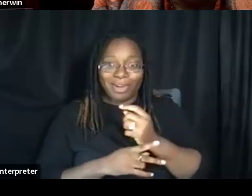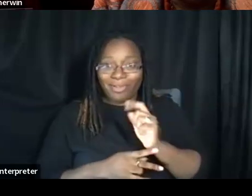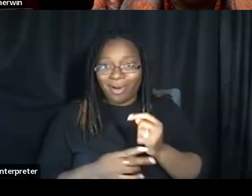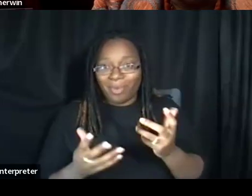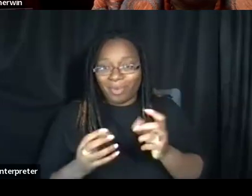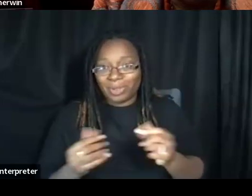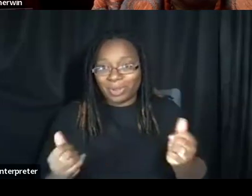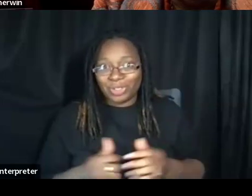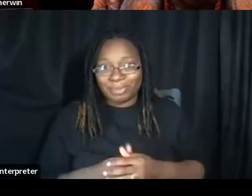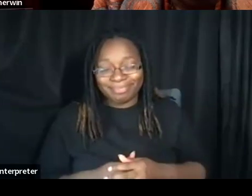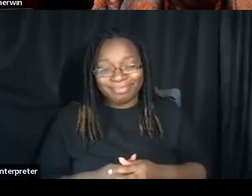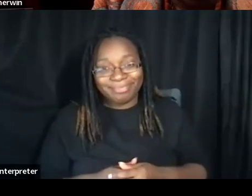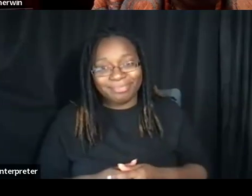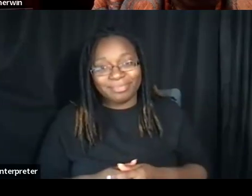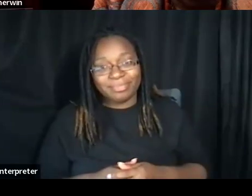solutions.